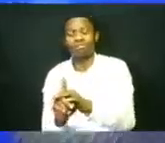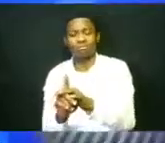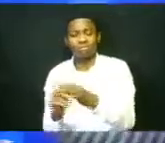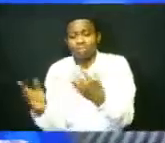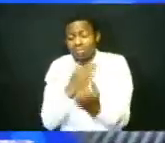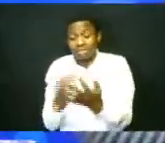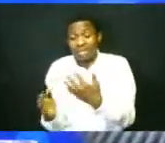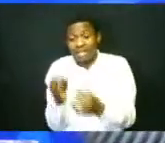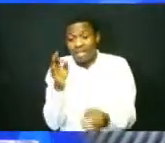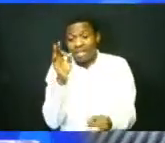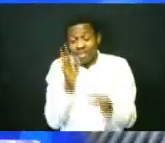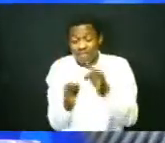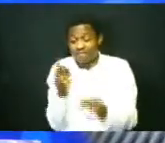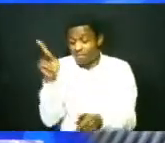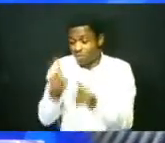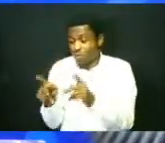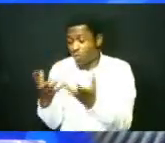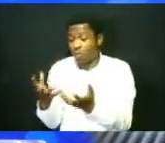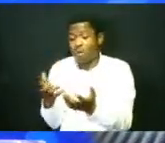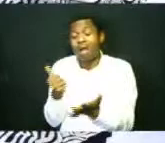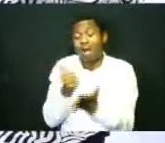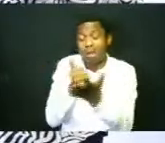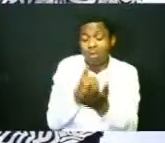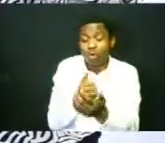Jesus steps into the situation, no complain.